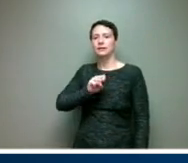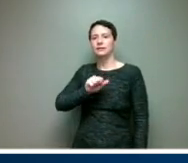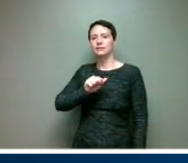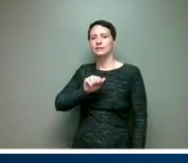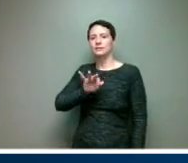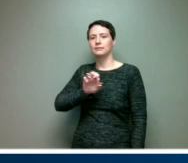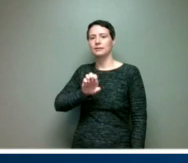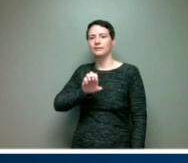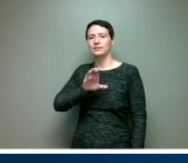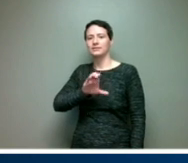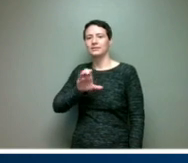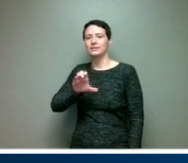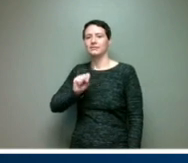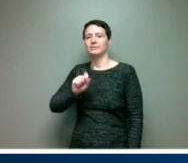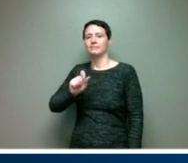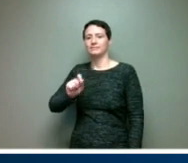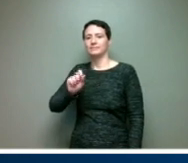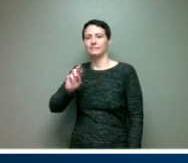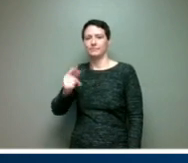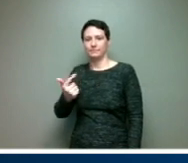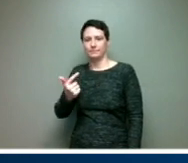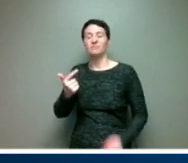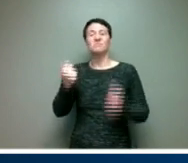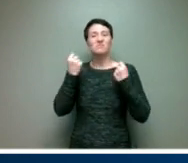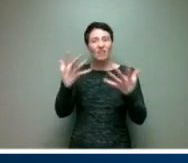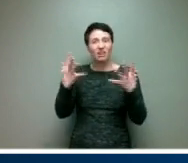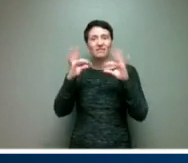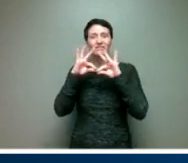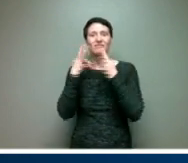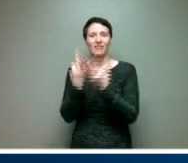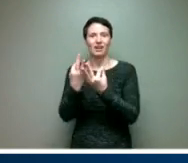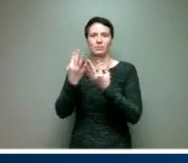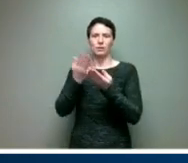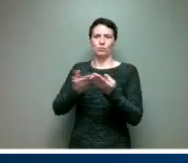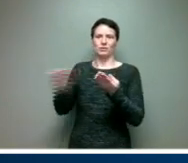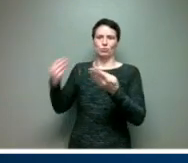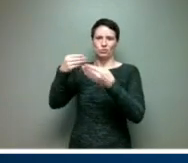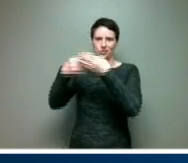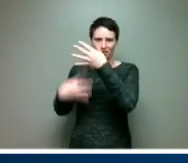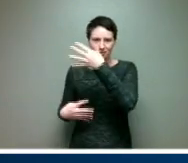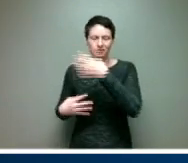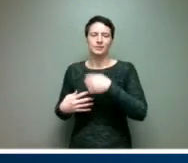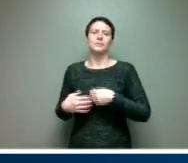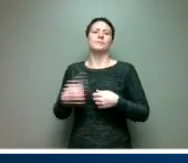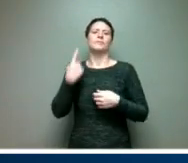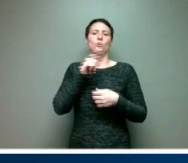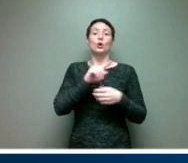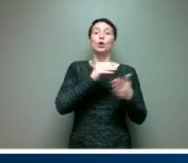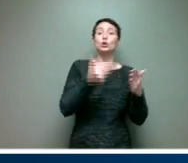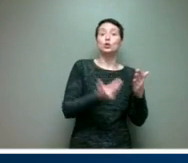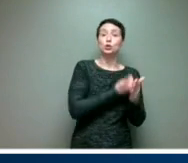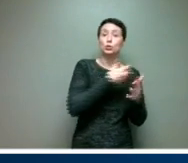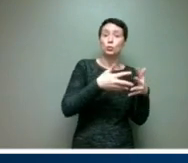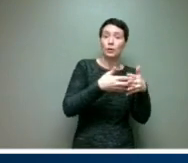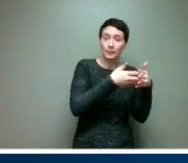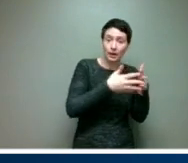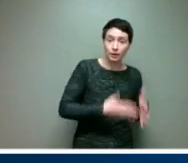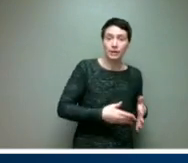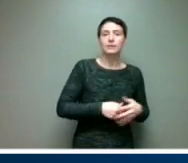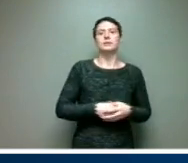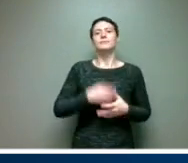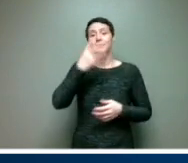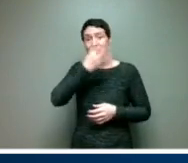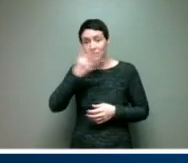www.staysafeccs.org. There are family resources on there. There are family resources for our new Americans and our immigrant